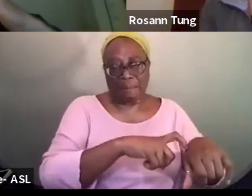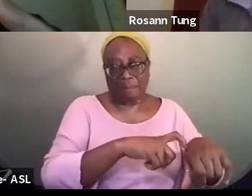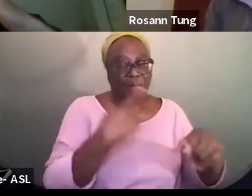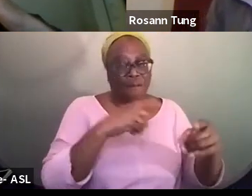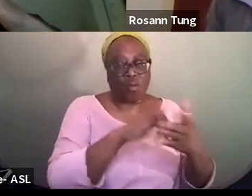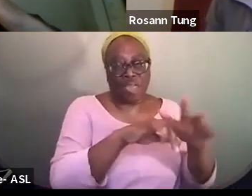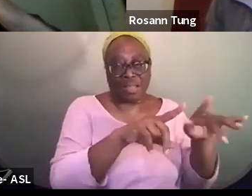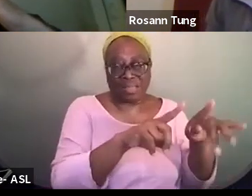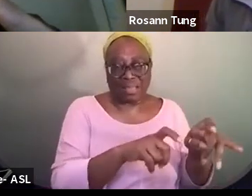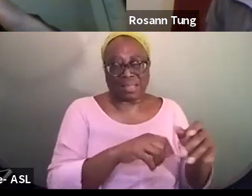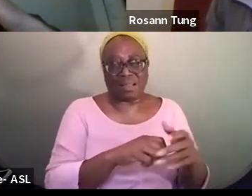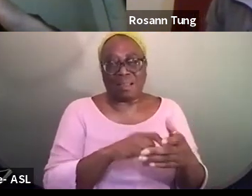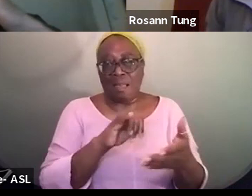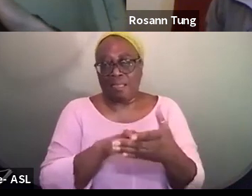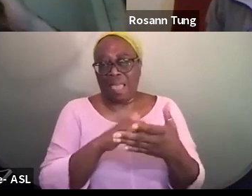it prevents